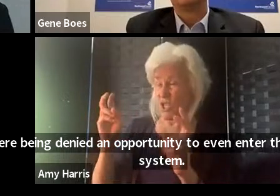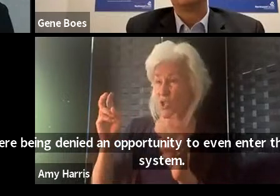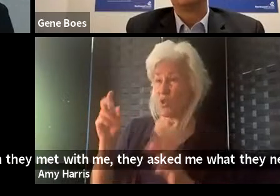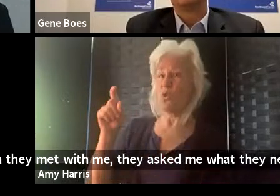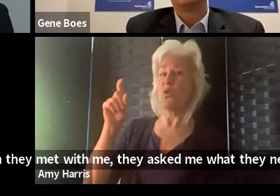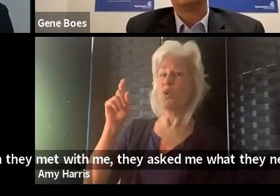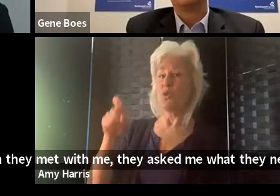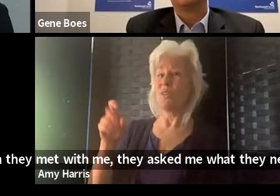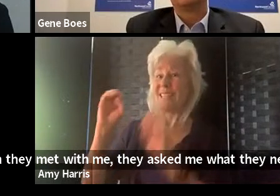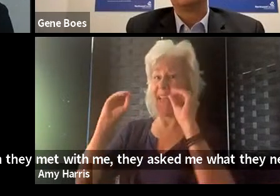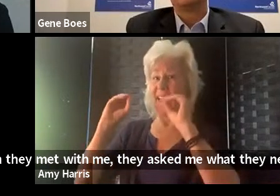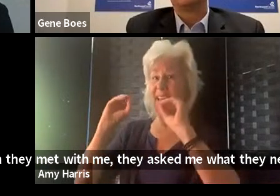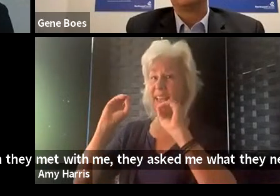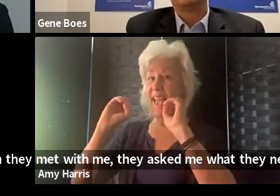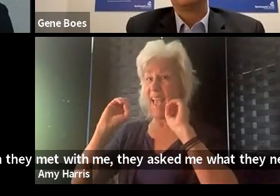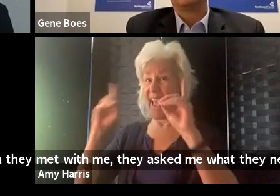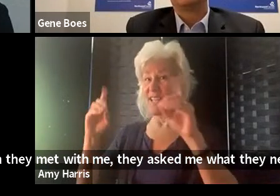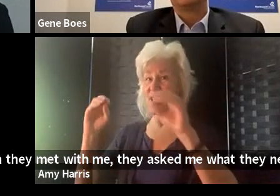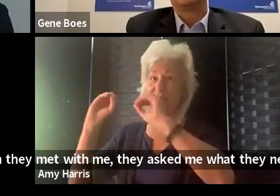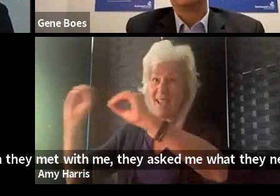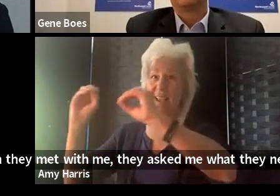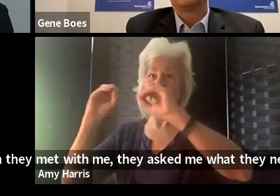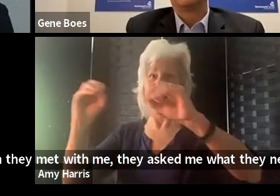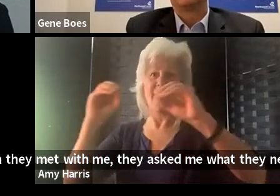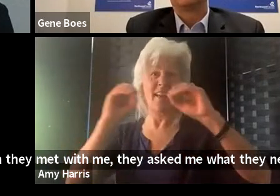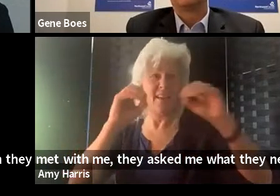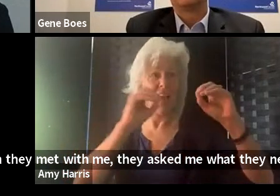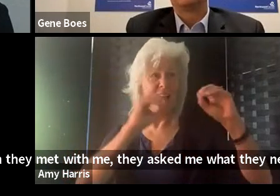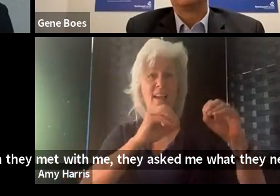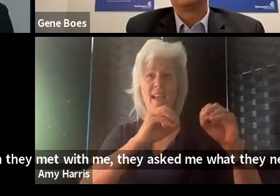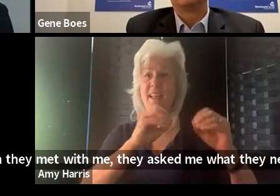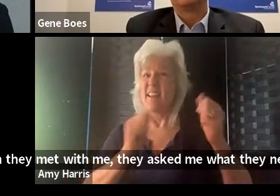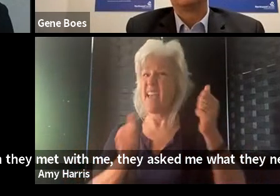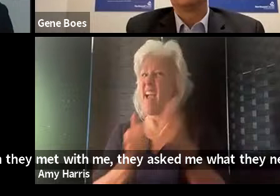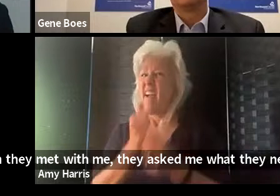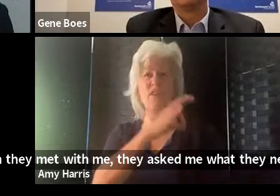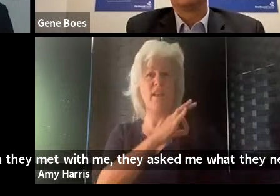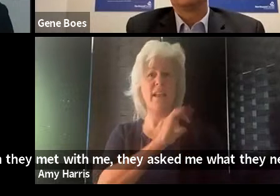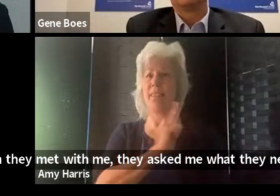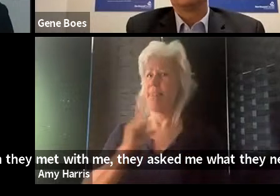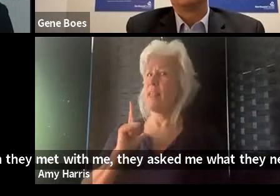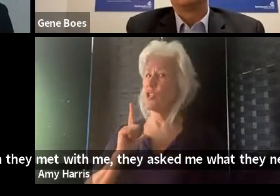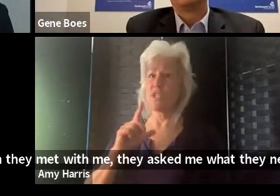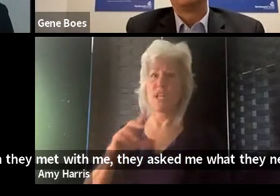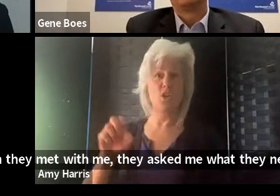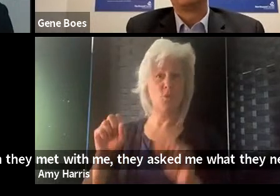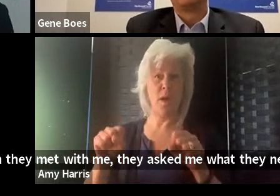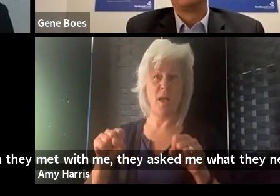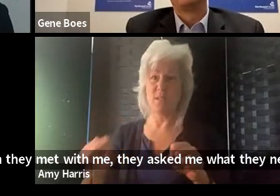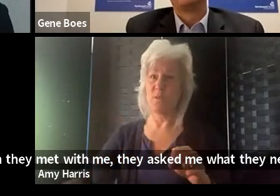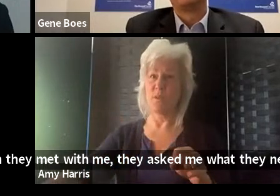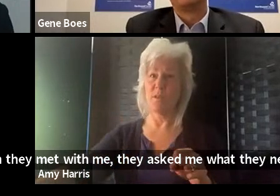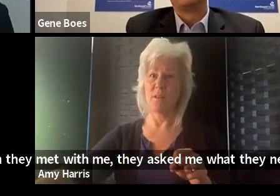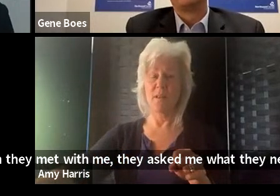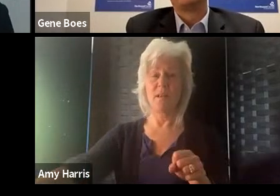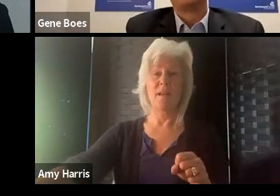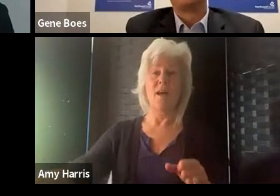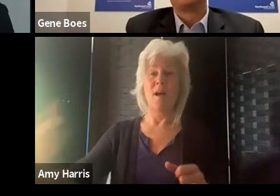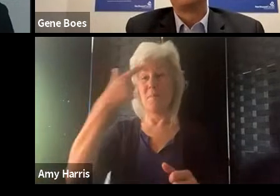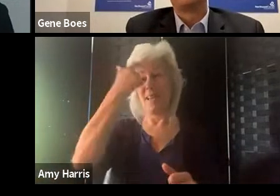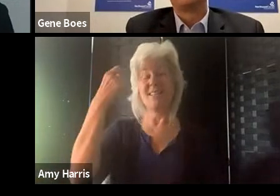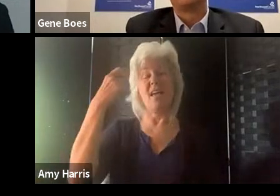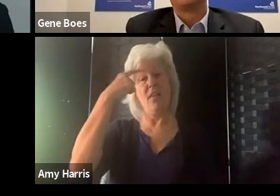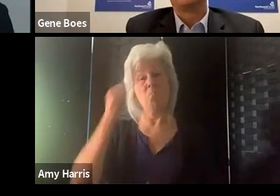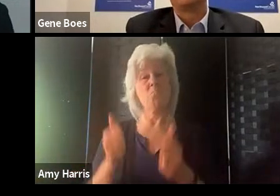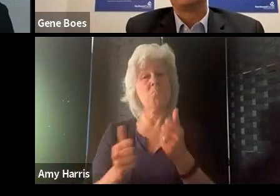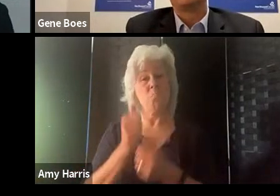to educate every single legislator that you can get hold of, because I'm sure that most of them